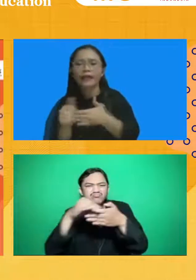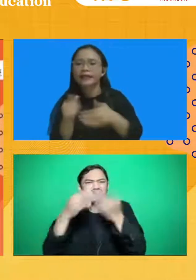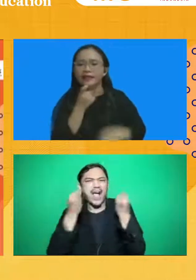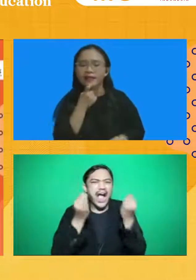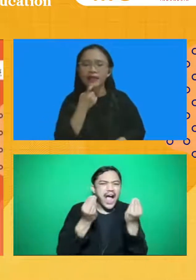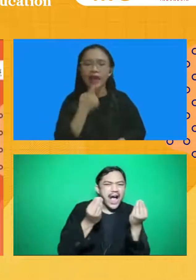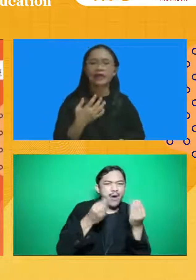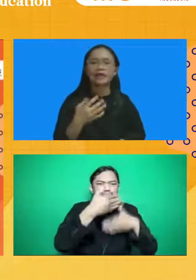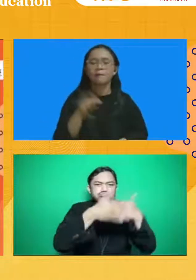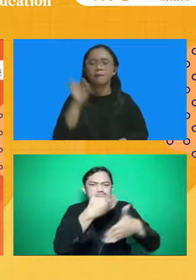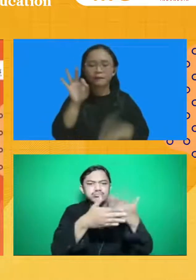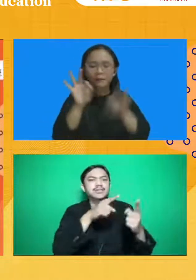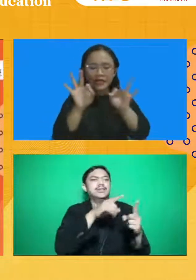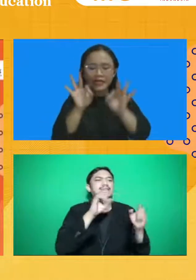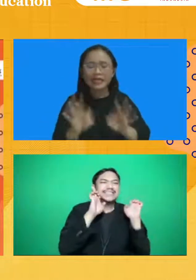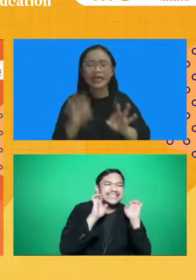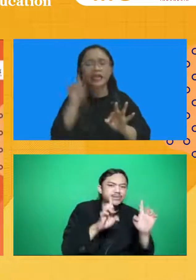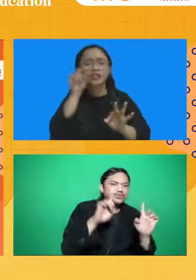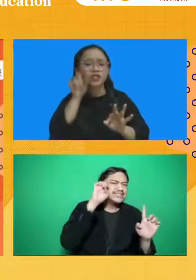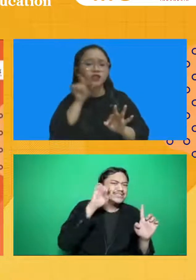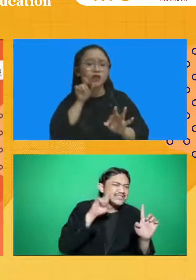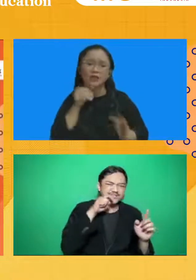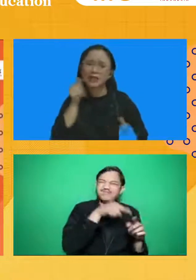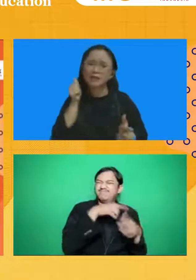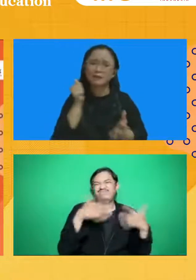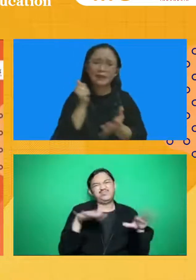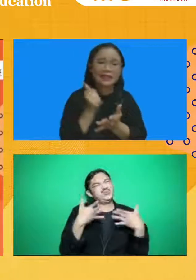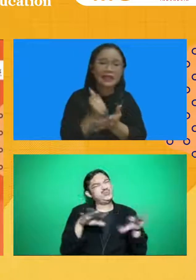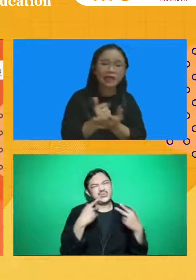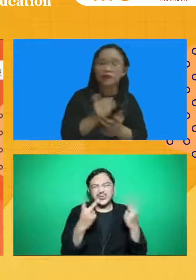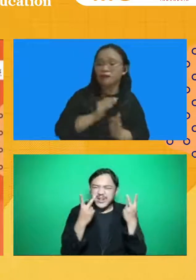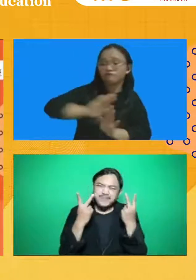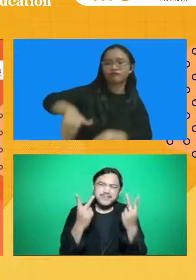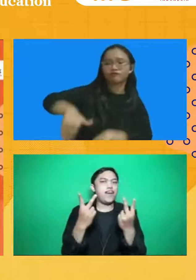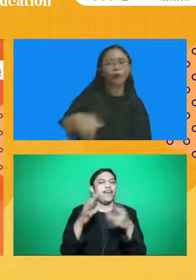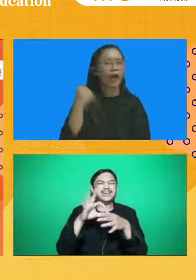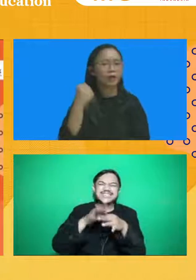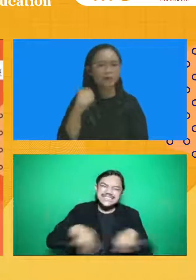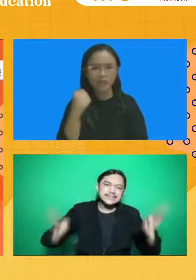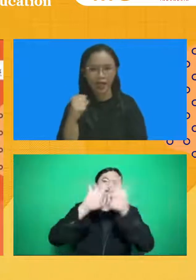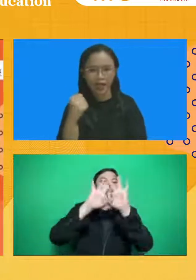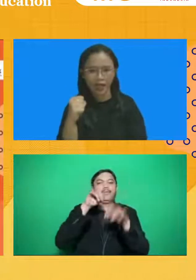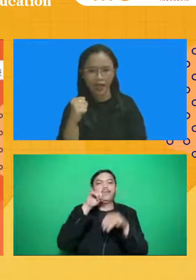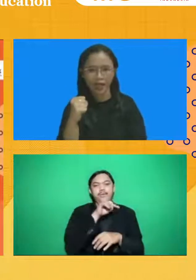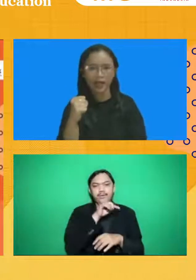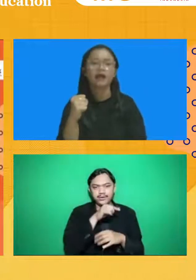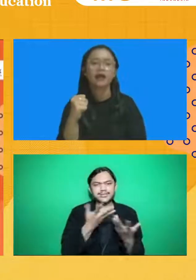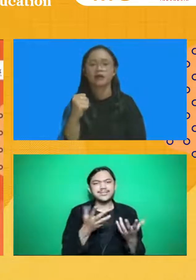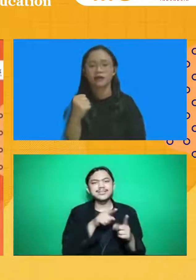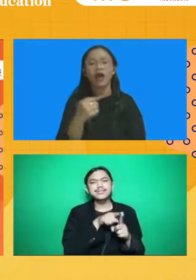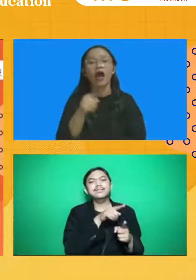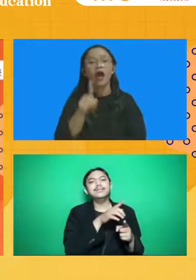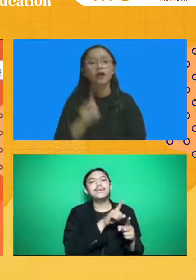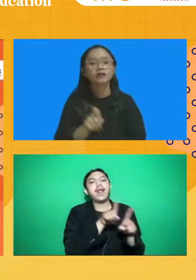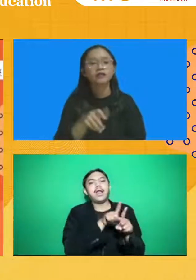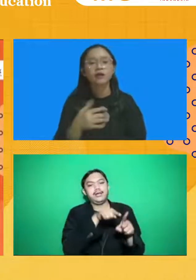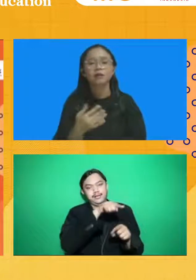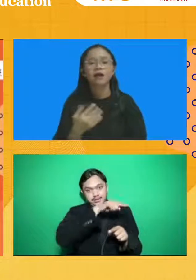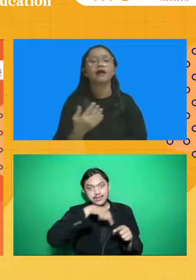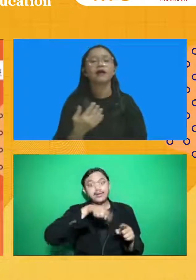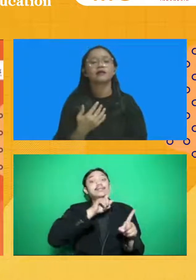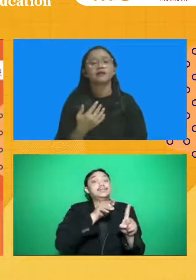traits, security and safeguarding knowledge play an important role in creating safe space to protect young people and their digital bodies from